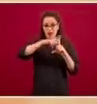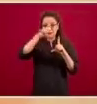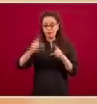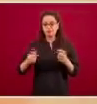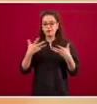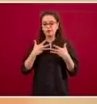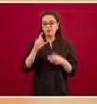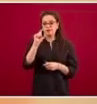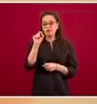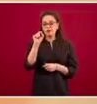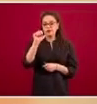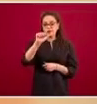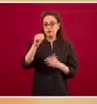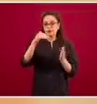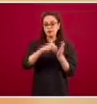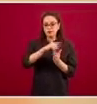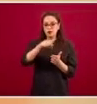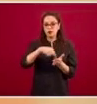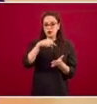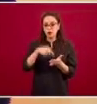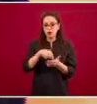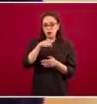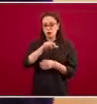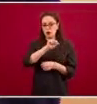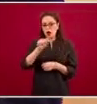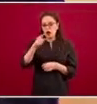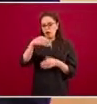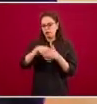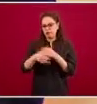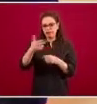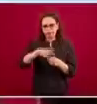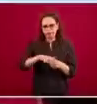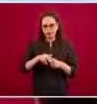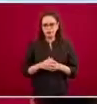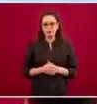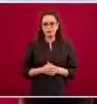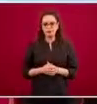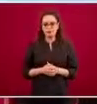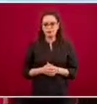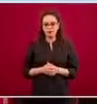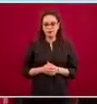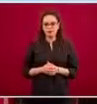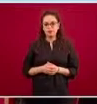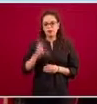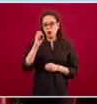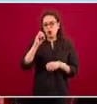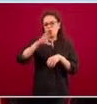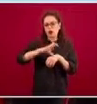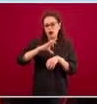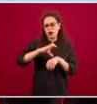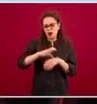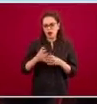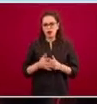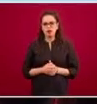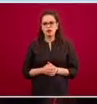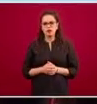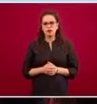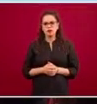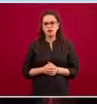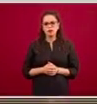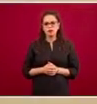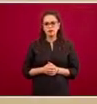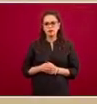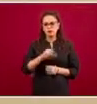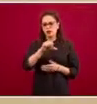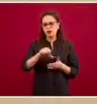polled. Well, this is the same. In Mexico, we have 26,000 medical units, family